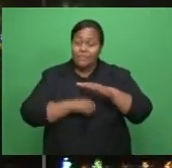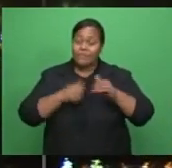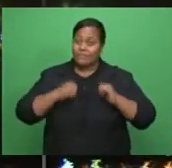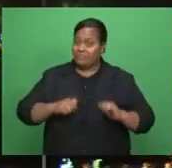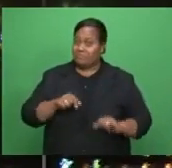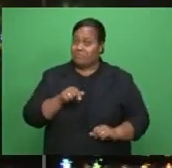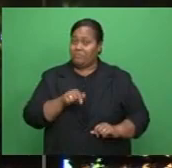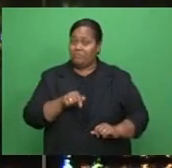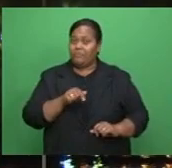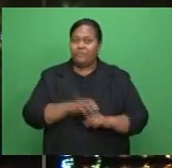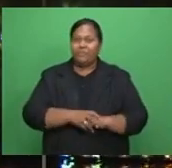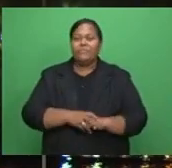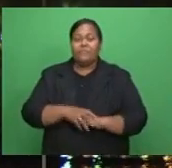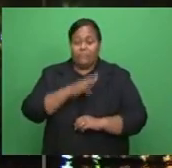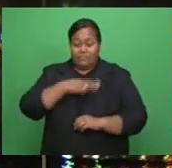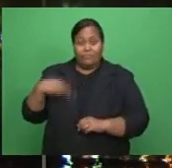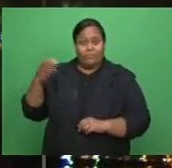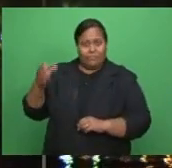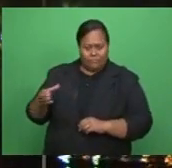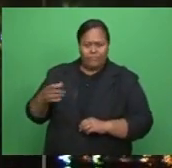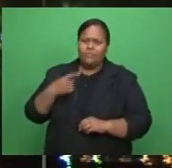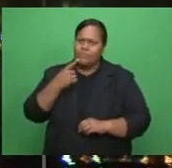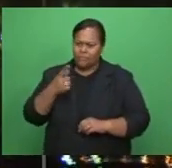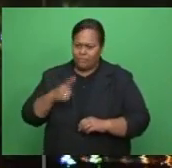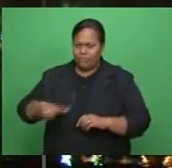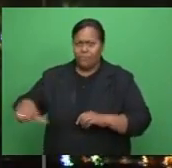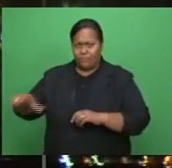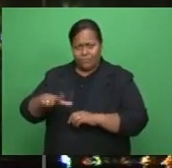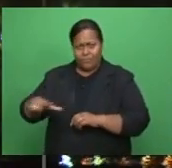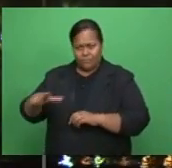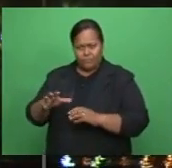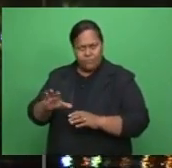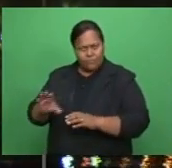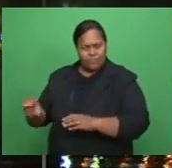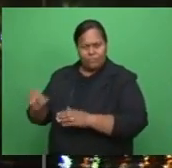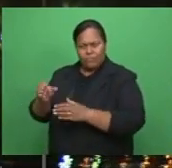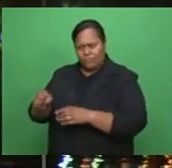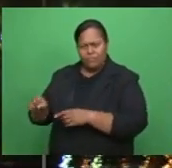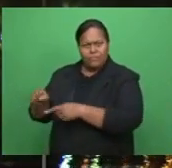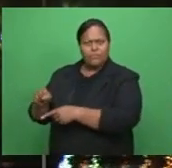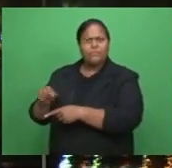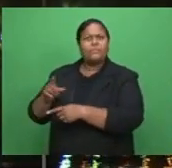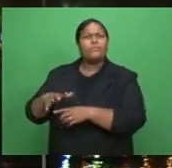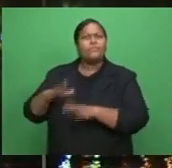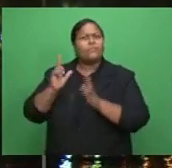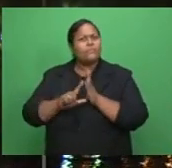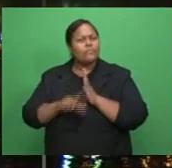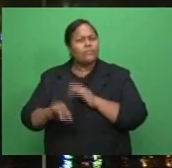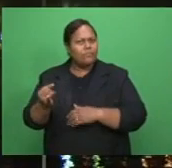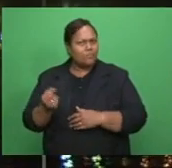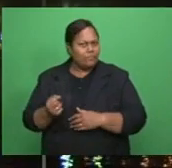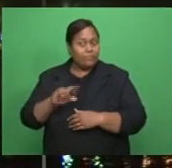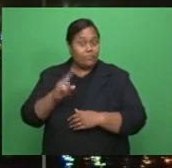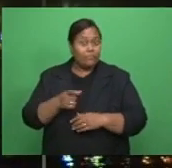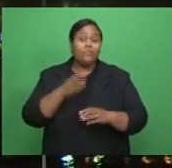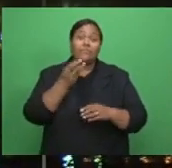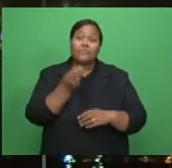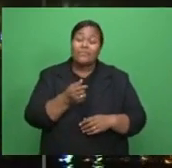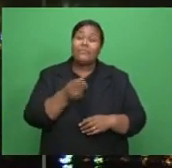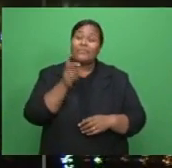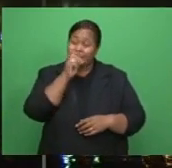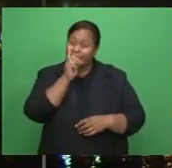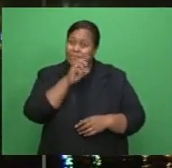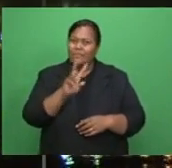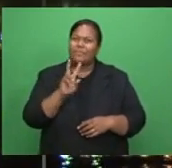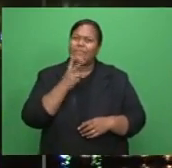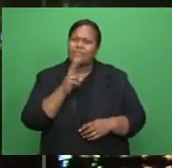earlier revealed these lots were set aside for low-income earners. However, some who had declared their household income at $20,000 have